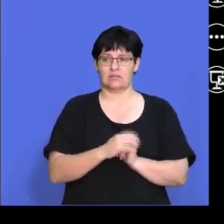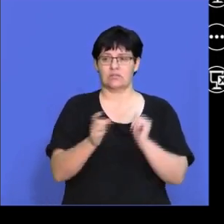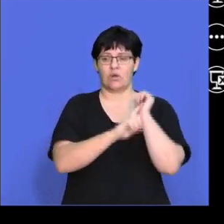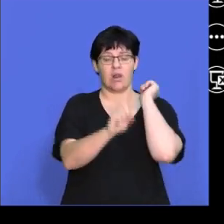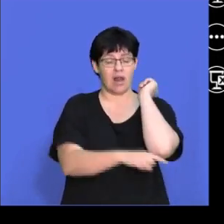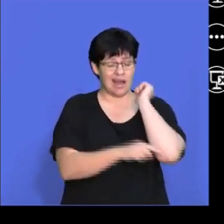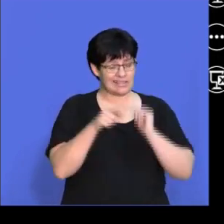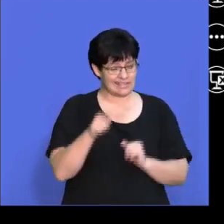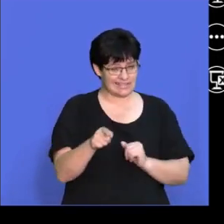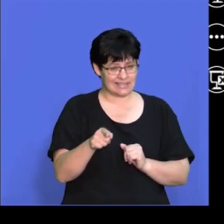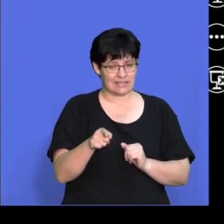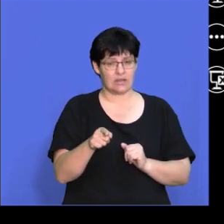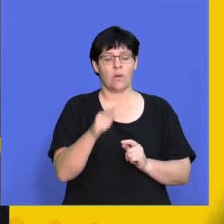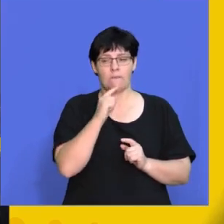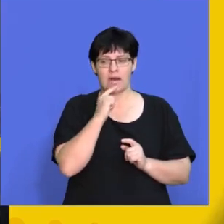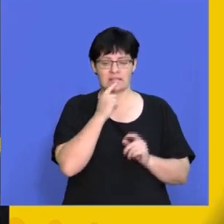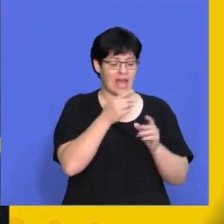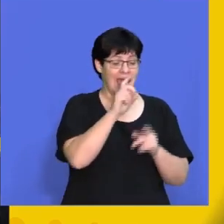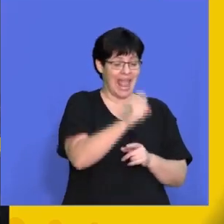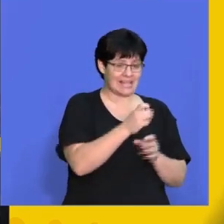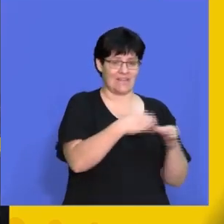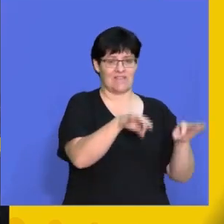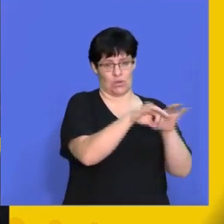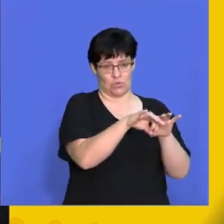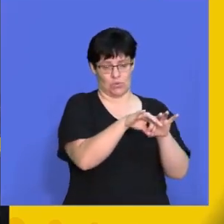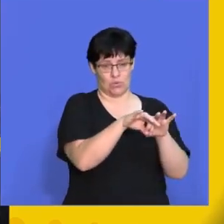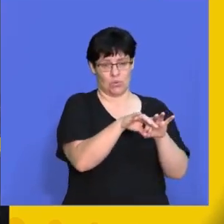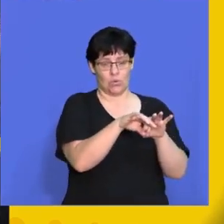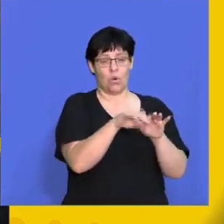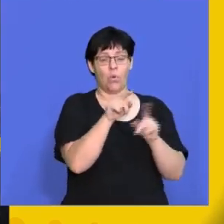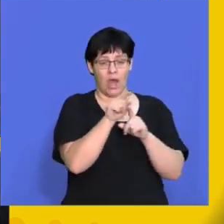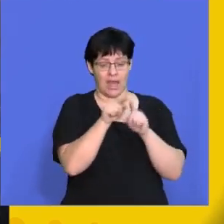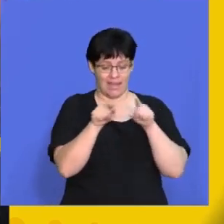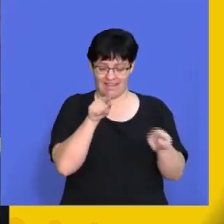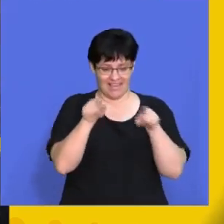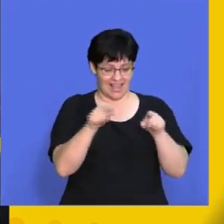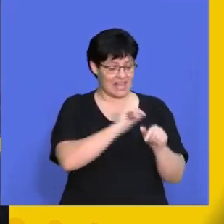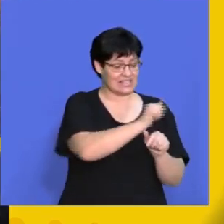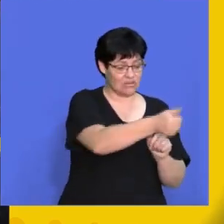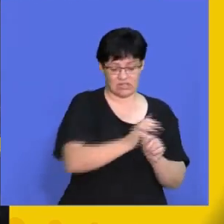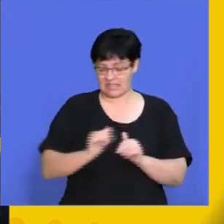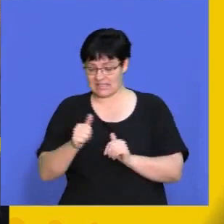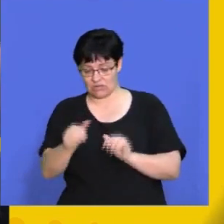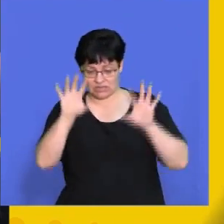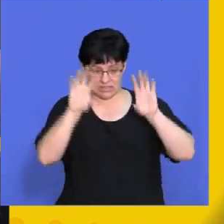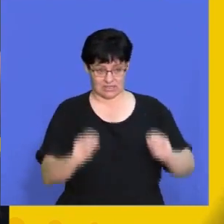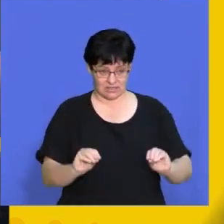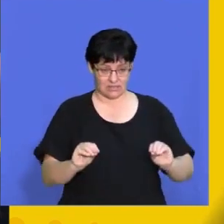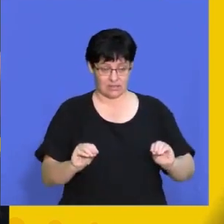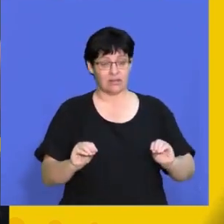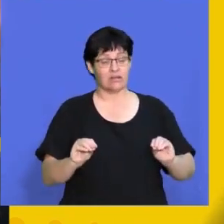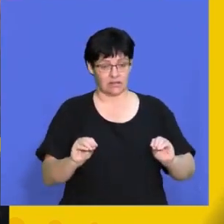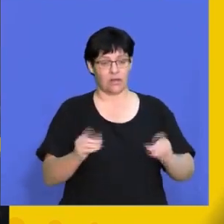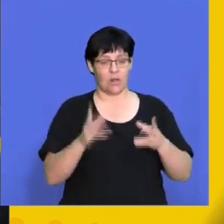Okay, so the last part of the sum is to now find the values of x for which those two series, or the two sums to